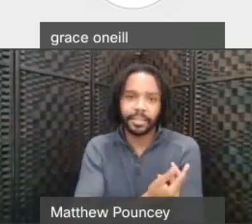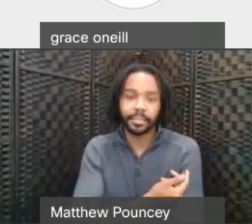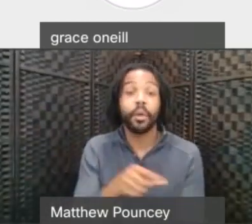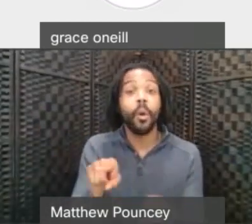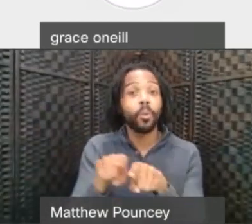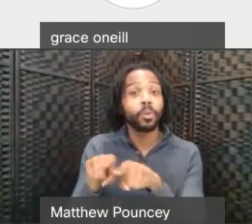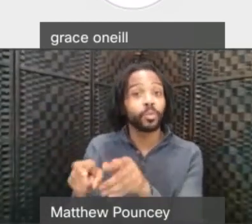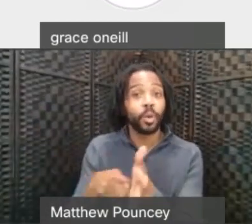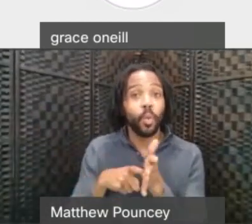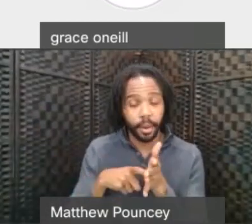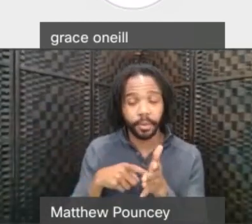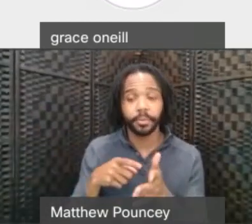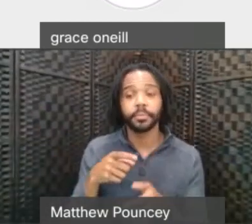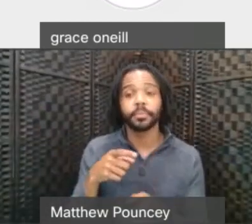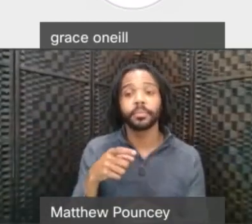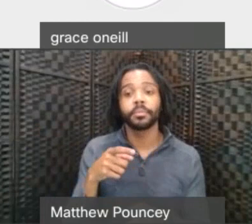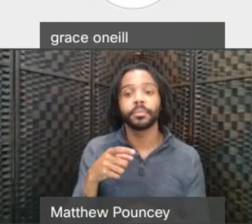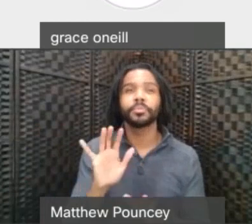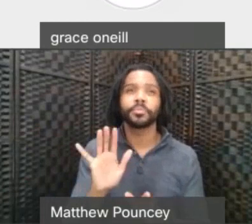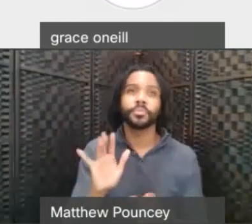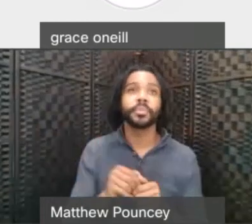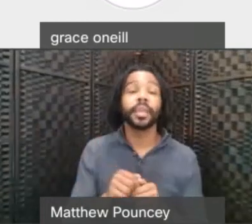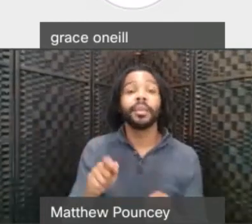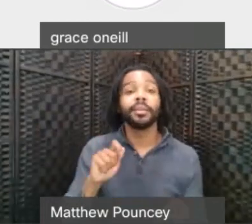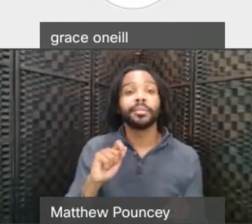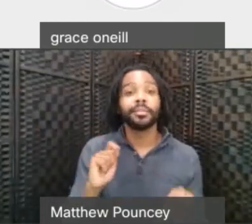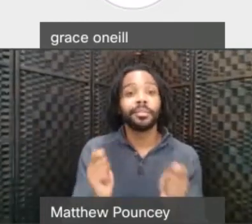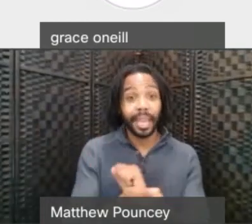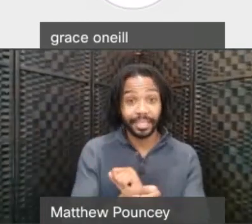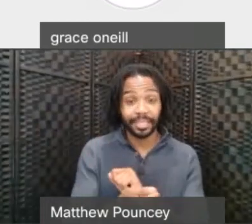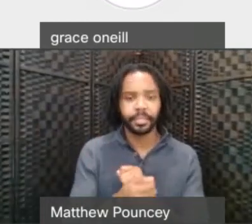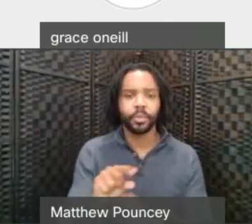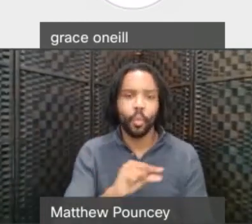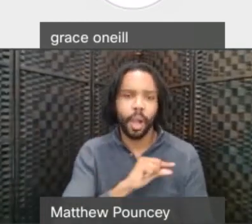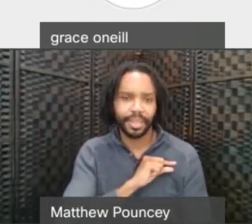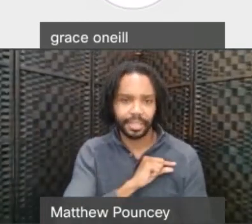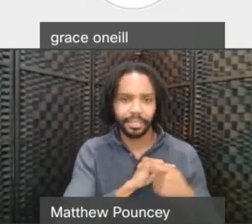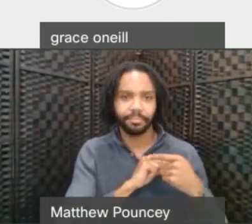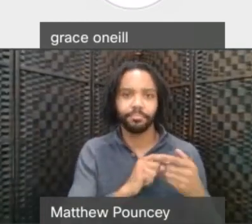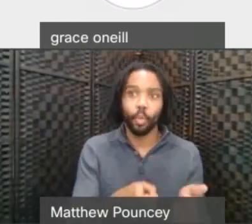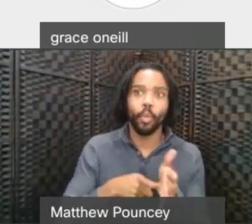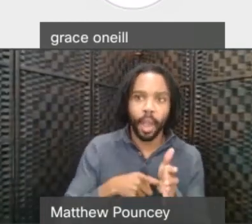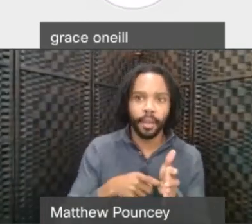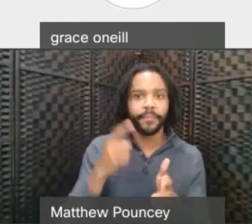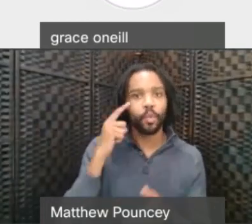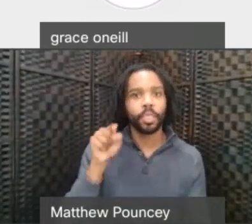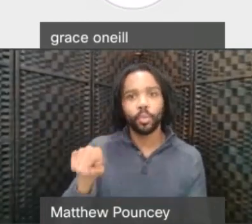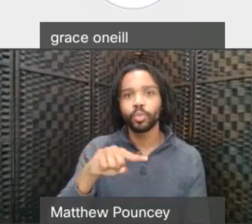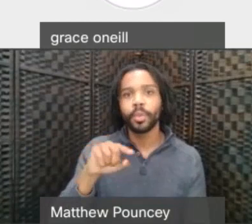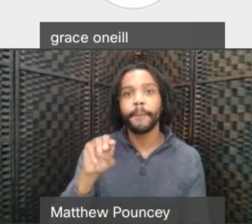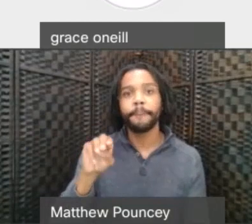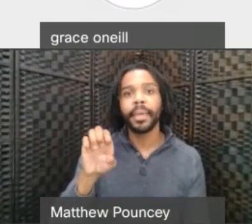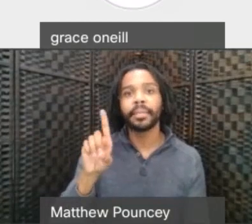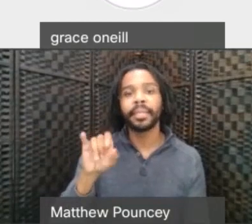required it changed the qualifications for Medicaid providers so that folks who provide